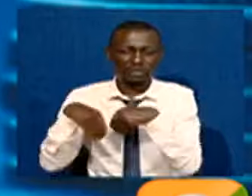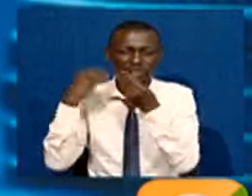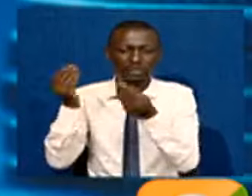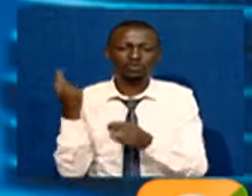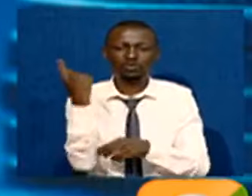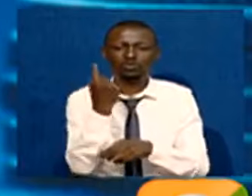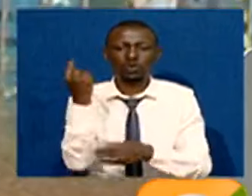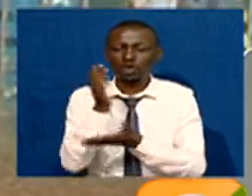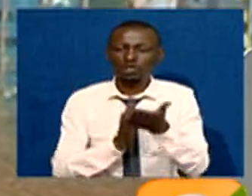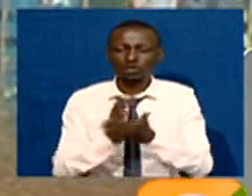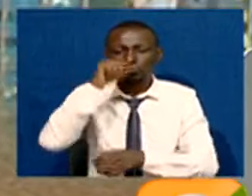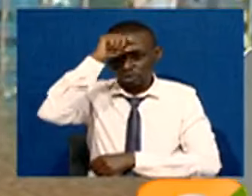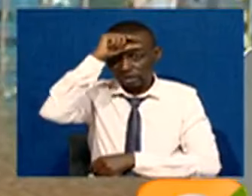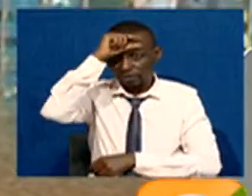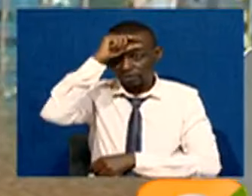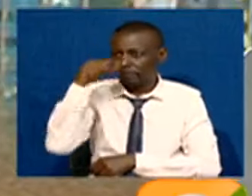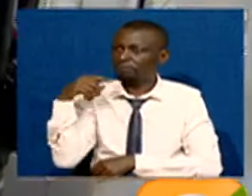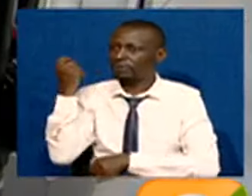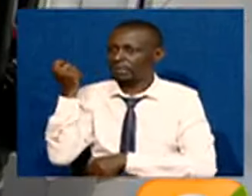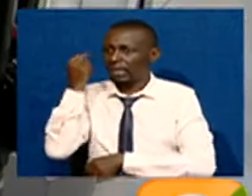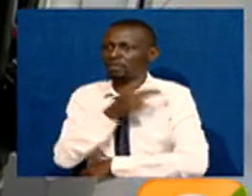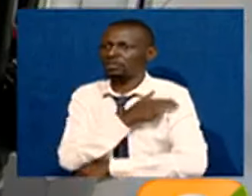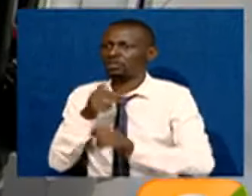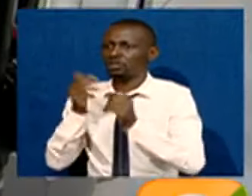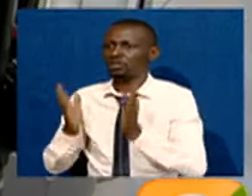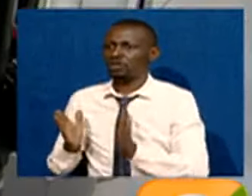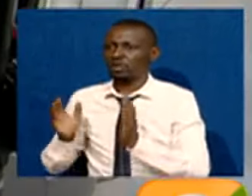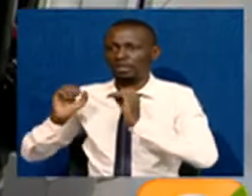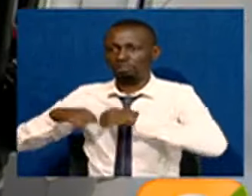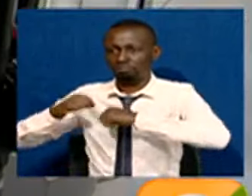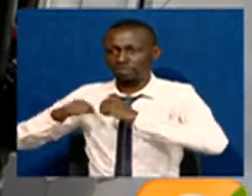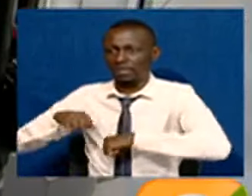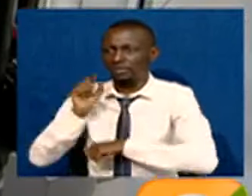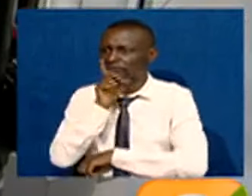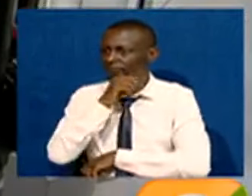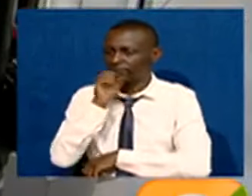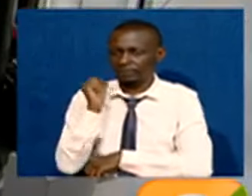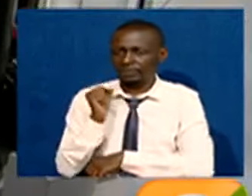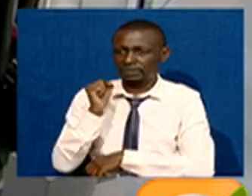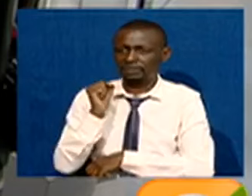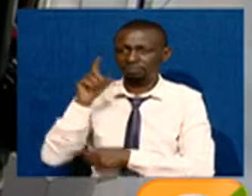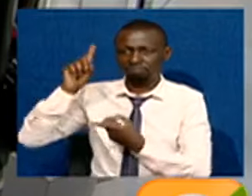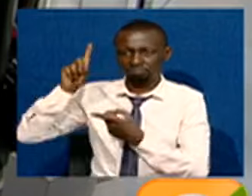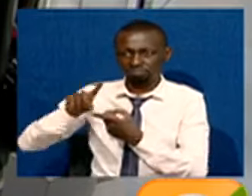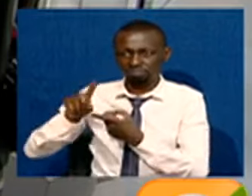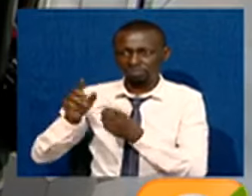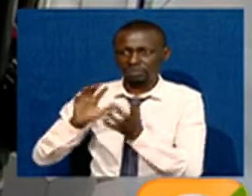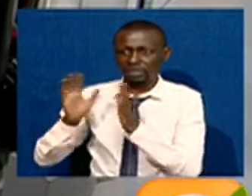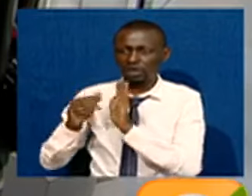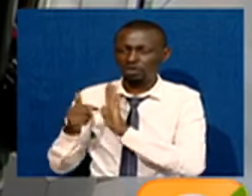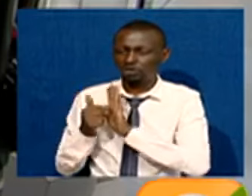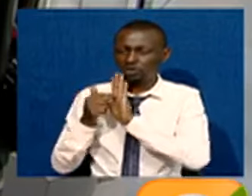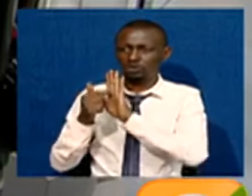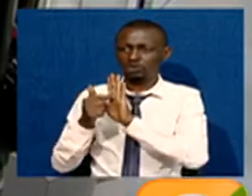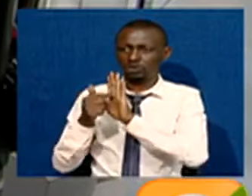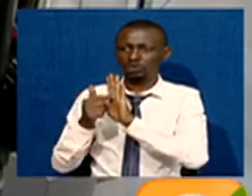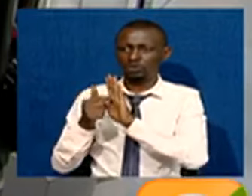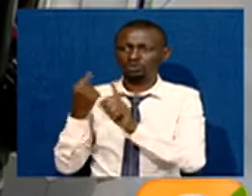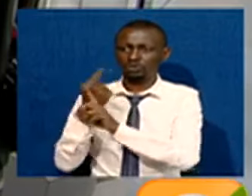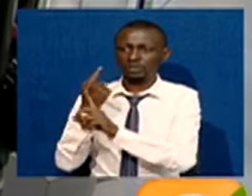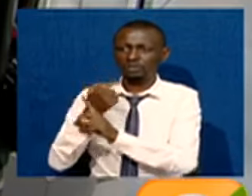Dr. Rugo, do you agree with this? Yes, it's 645 billion overall, but when you look at the reduction, and particularly, you know, sector